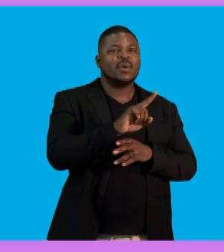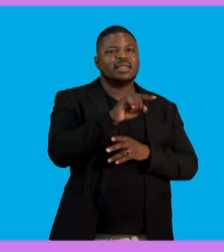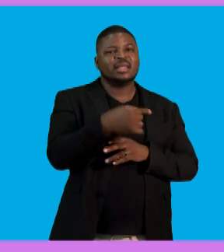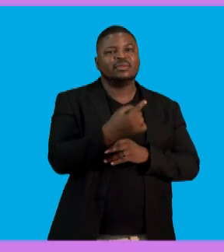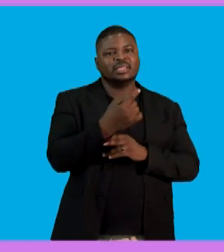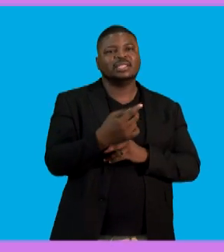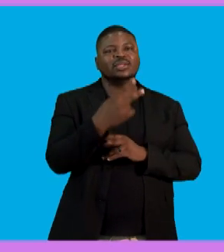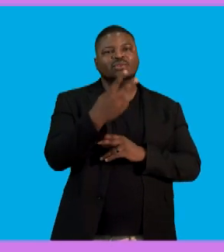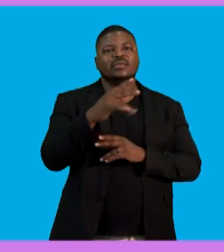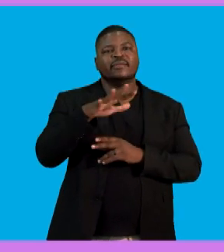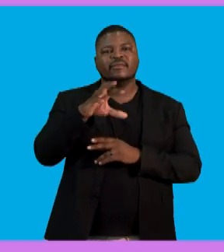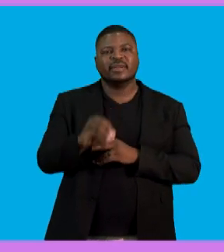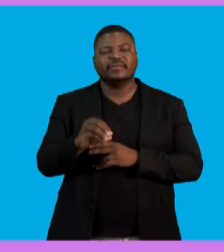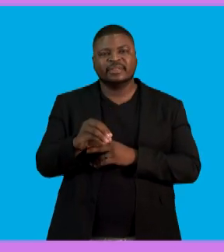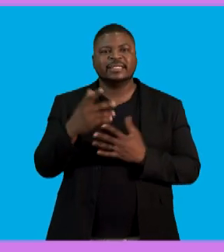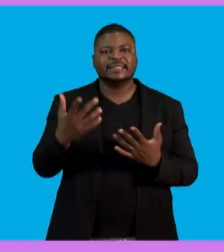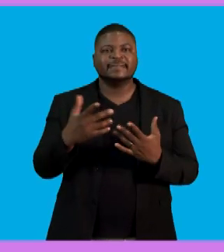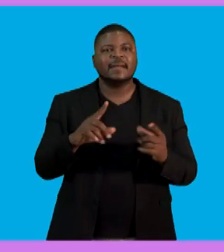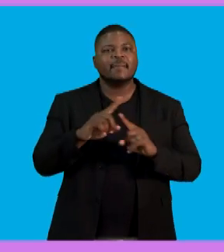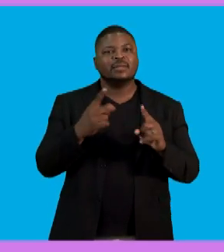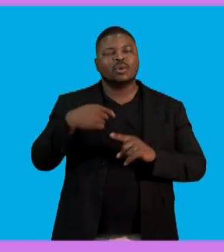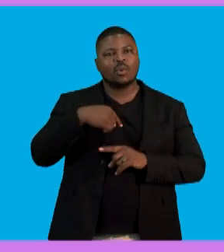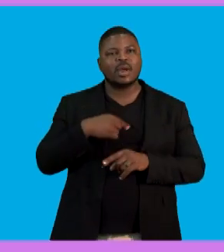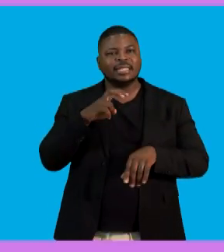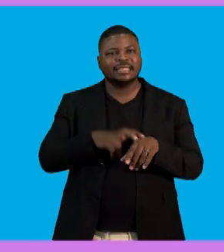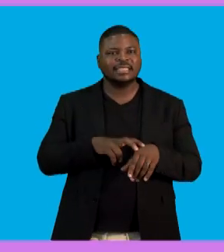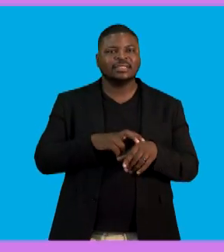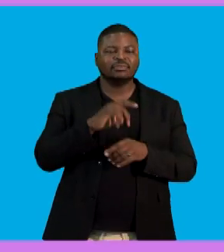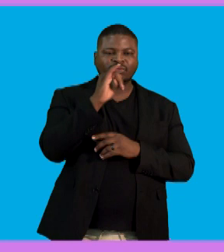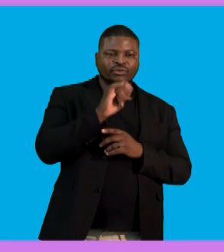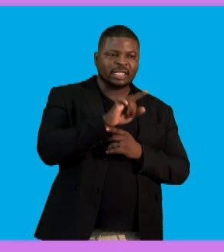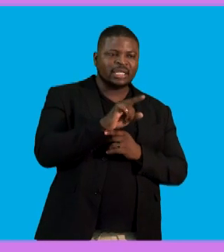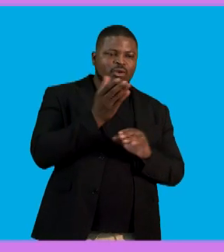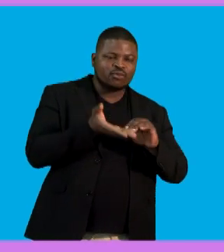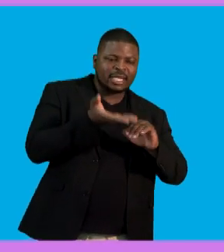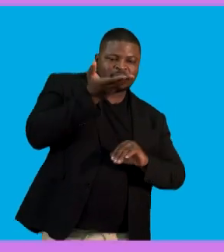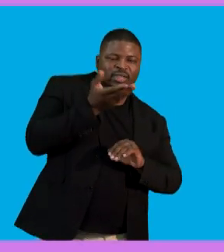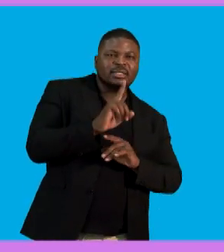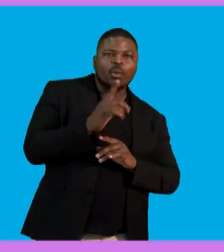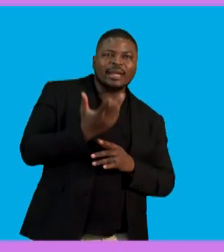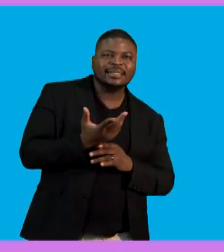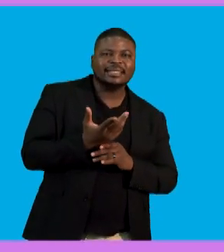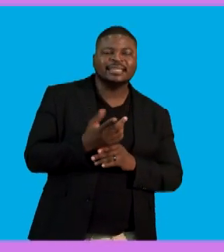1,250 milliliters. So it means this is how the ratio looks like. So we have to check what was increased. We have to